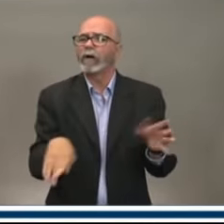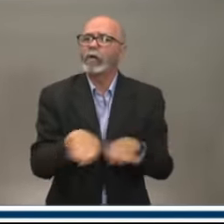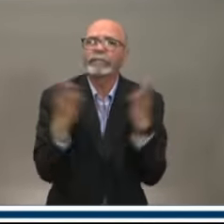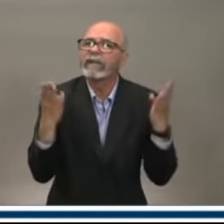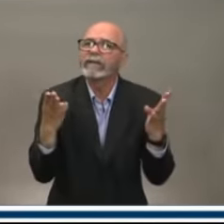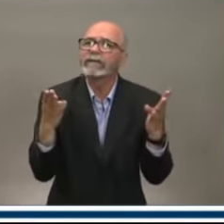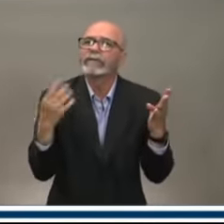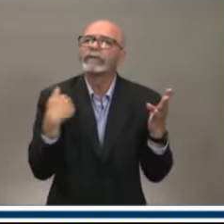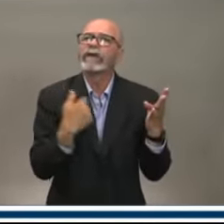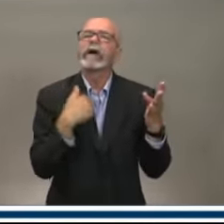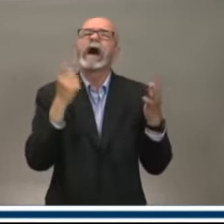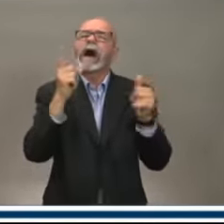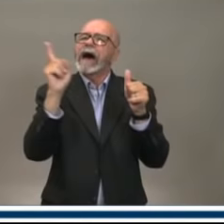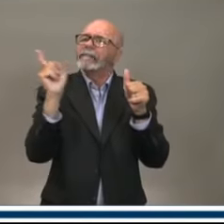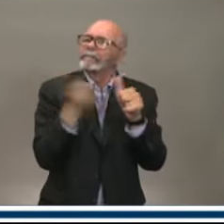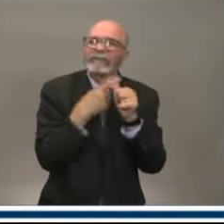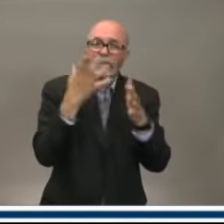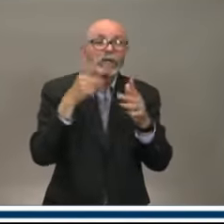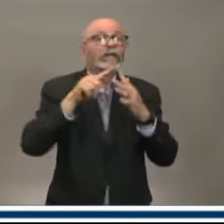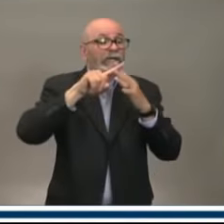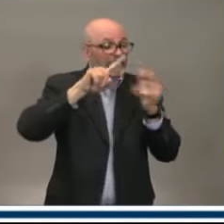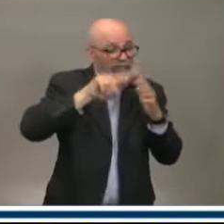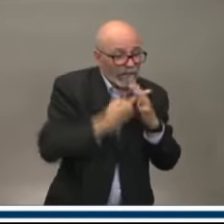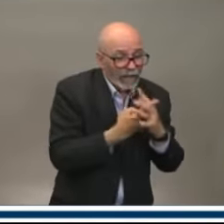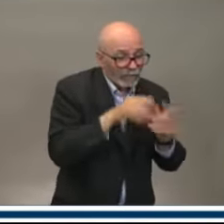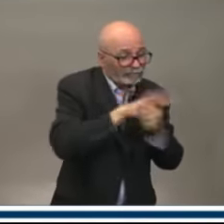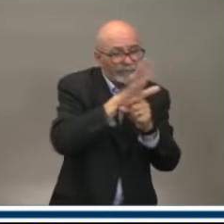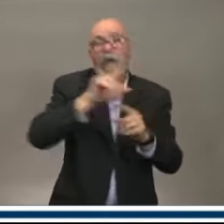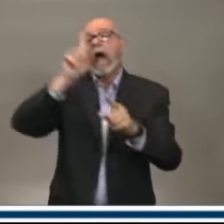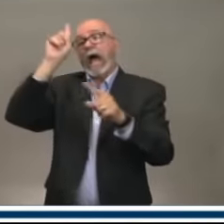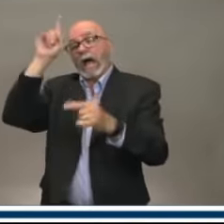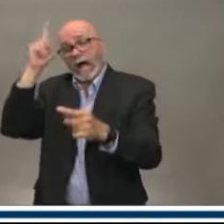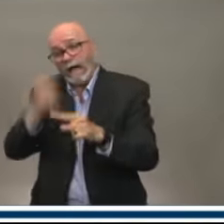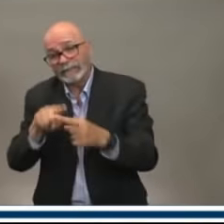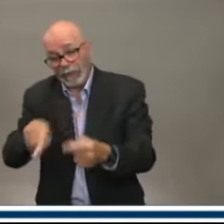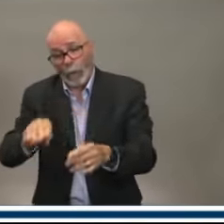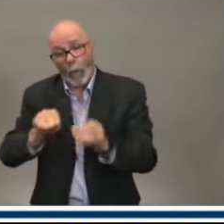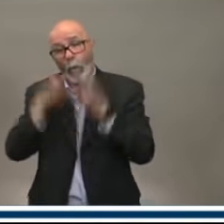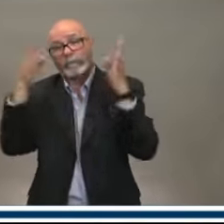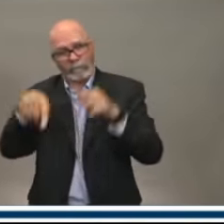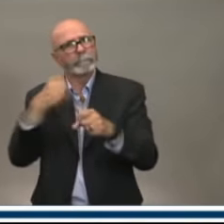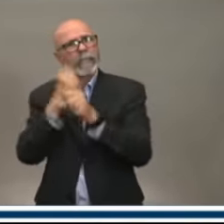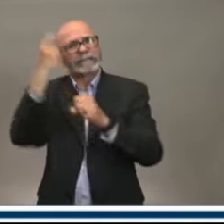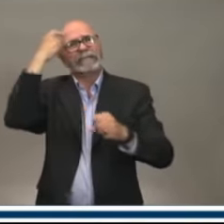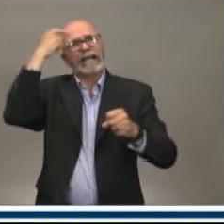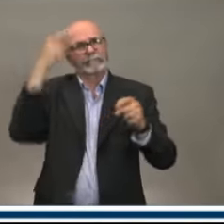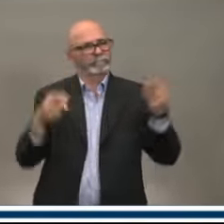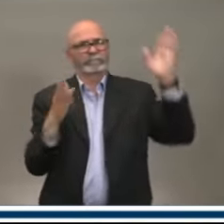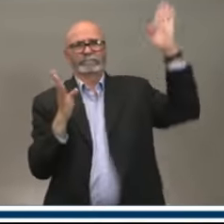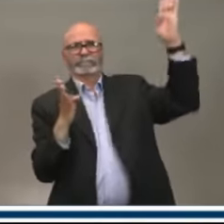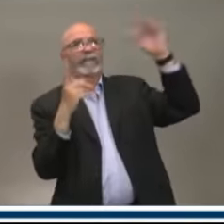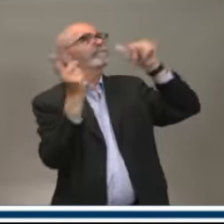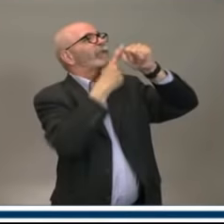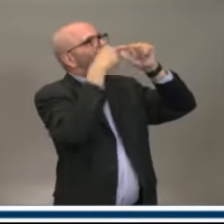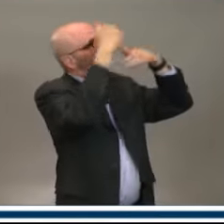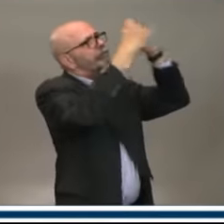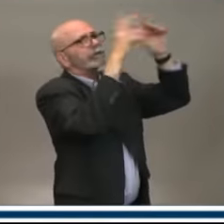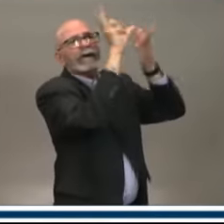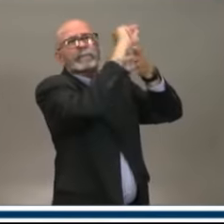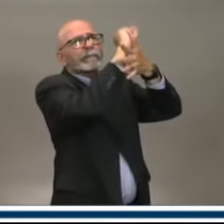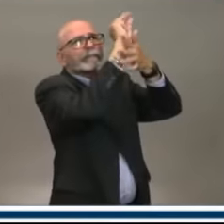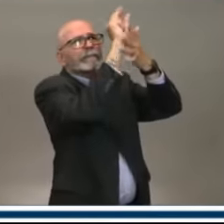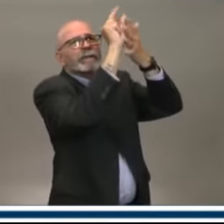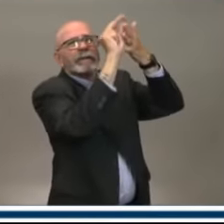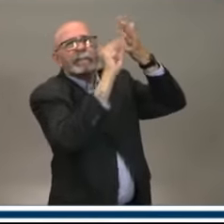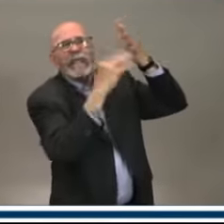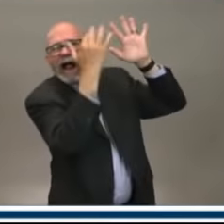approaches about how we deal with this issue and how we bring our economy forward. And I, for one, believe that the cooperation between public health and